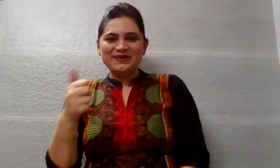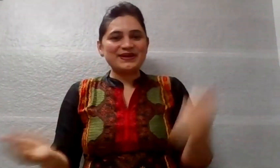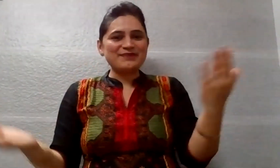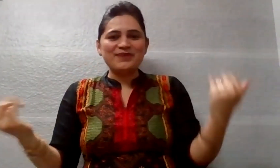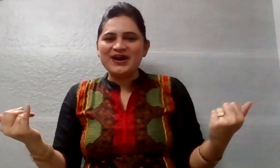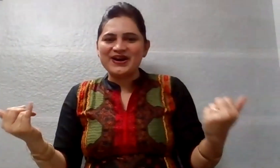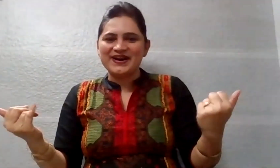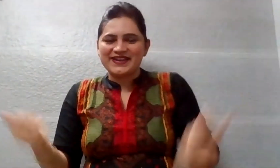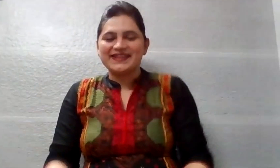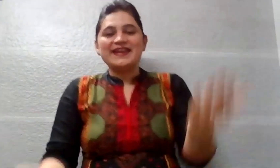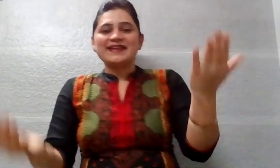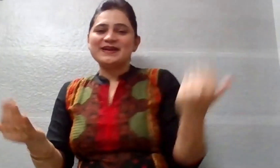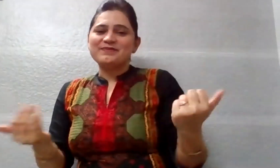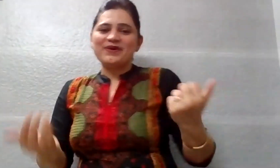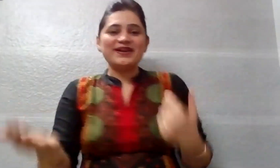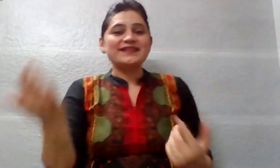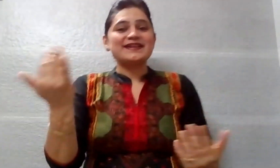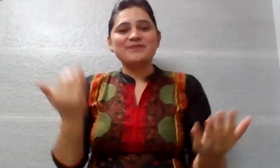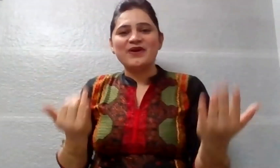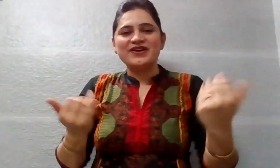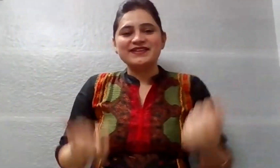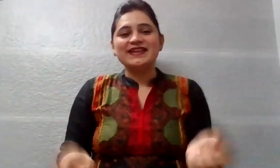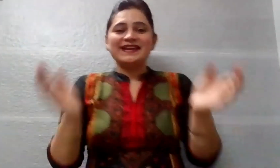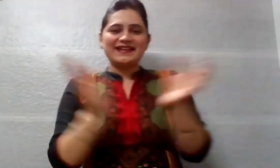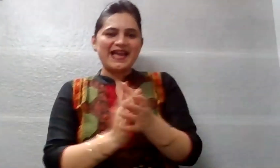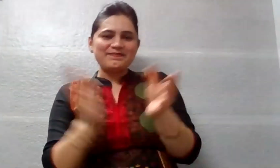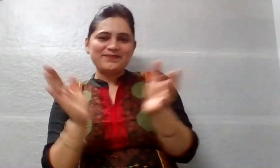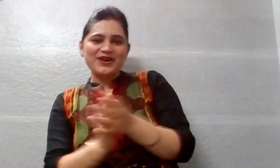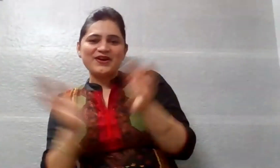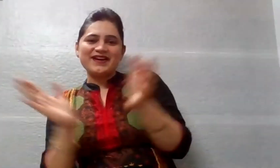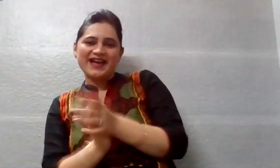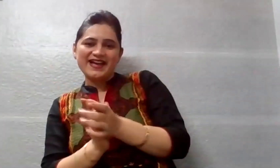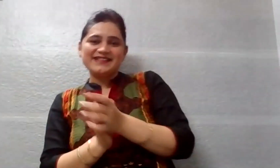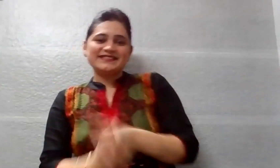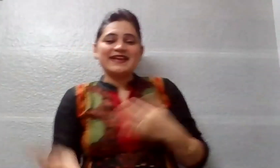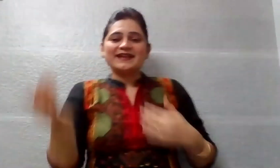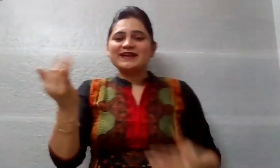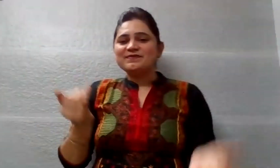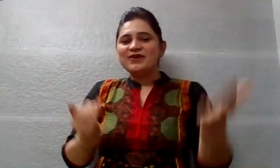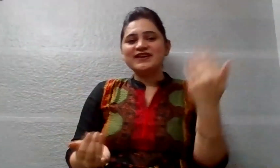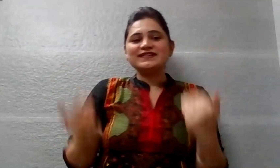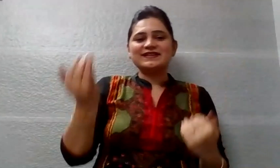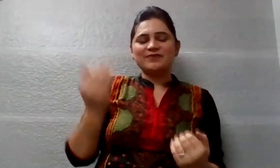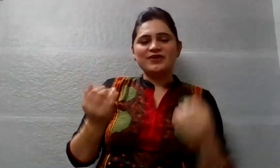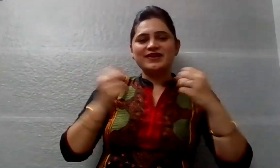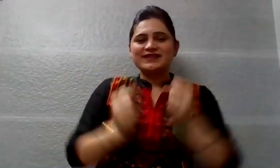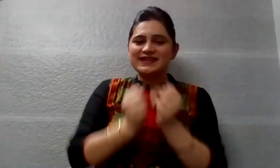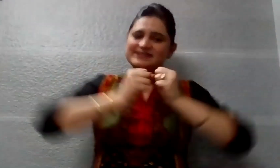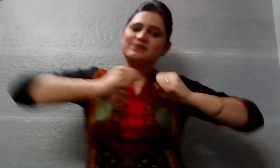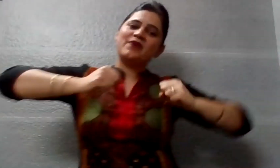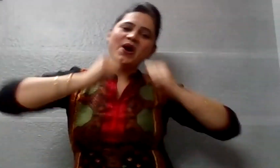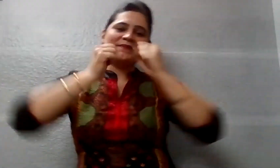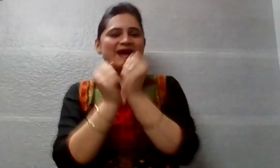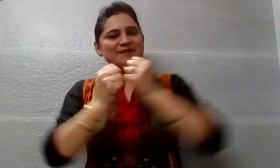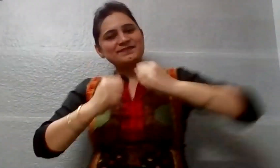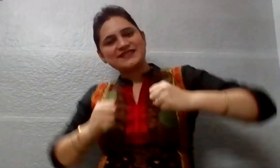So come on. Come on, come on, clap your hands. Come on, come on,